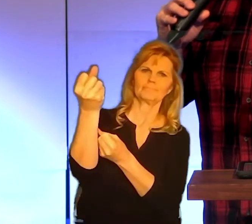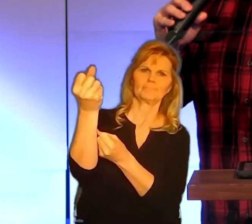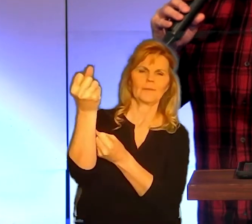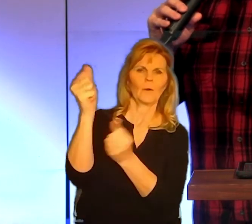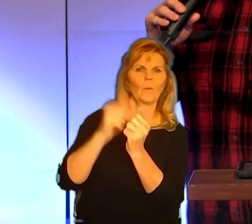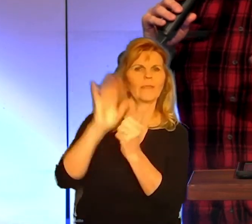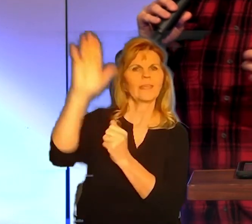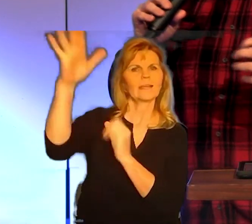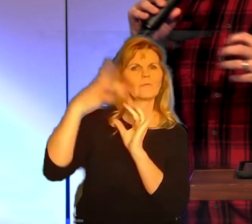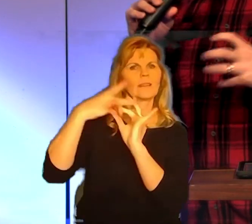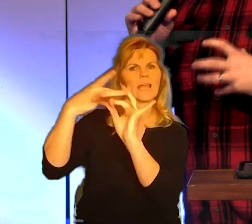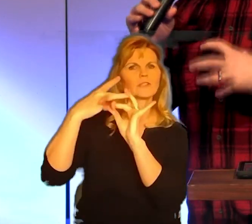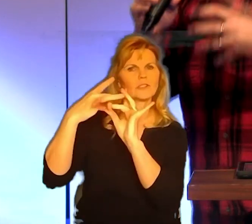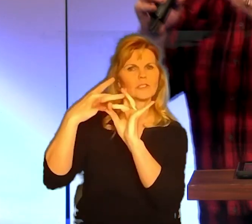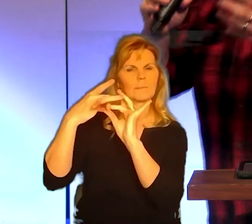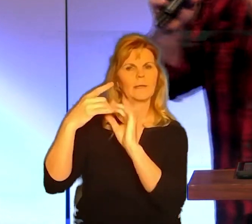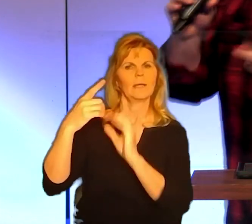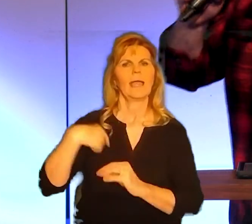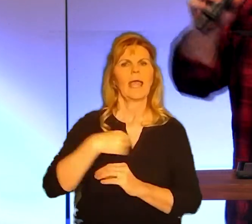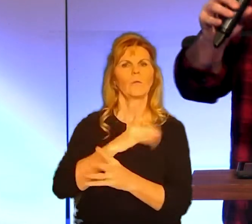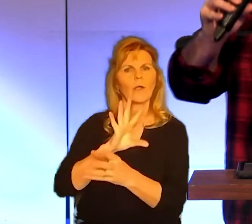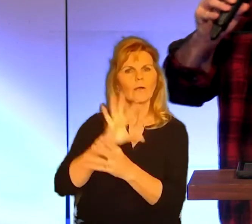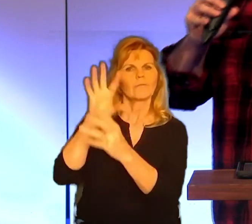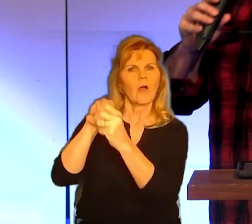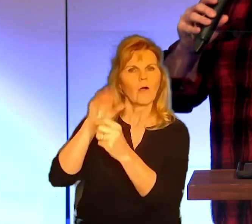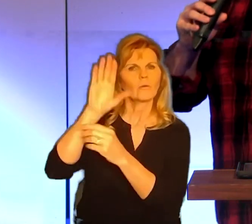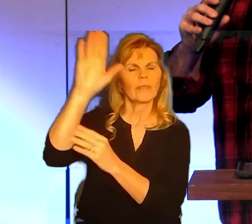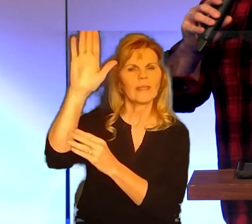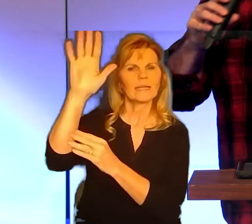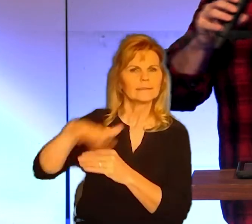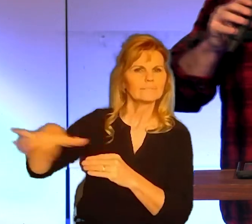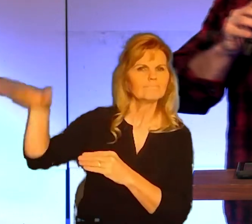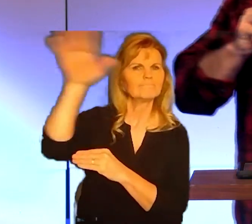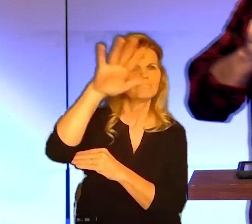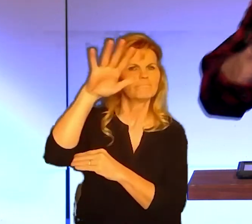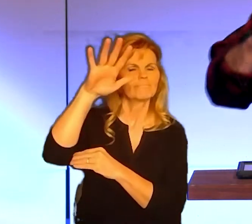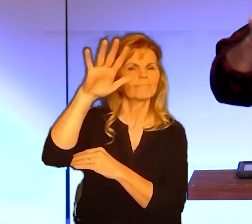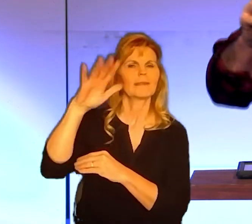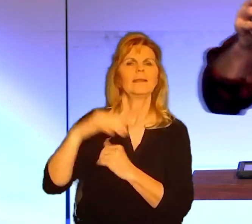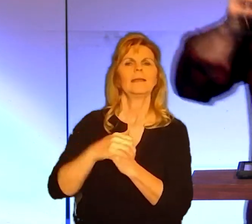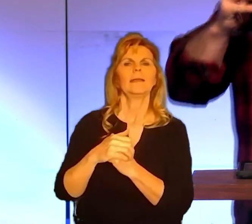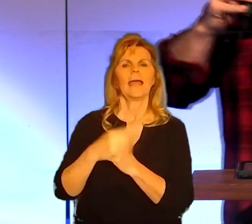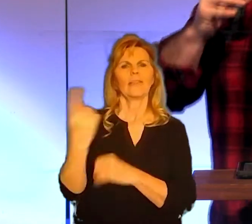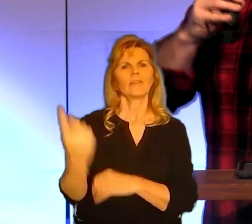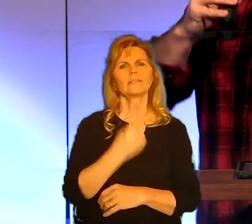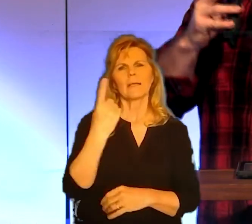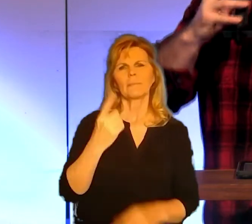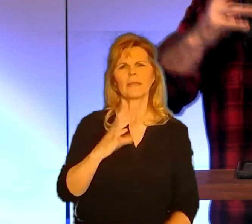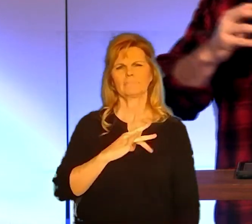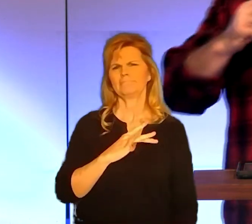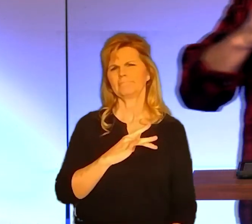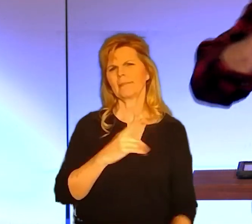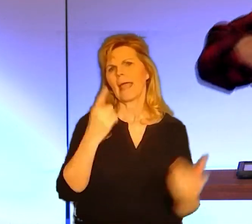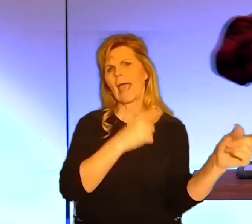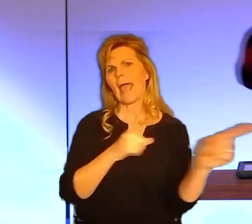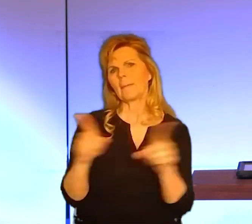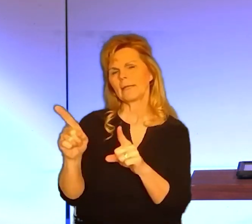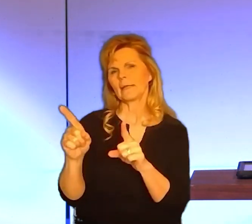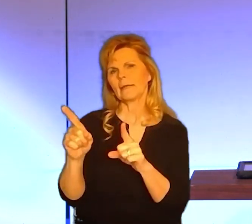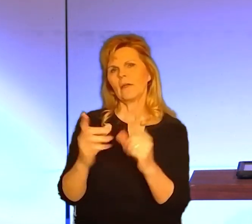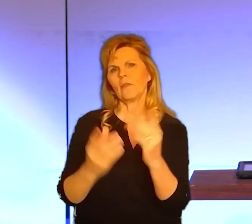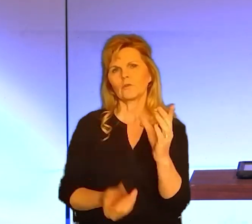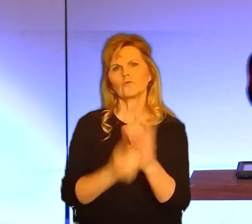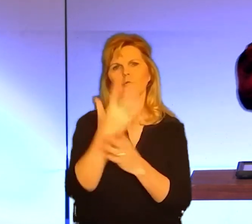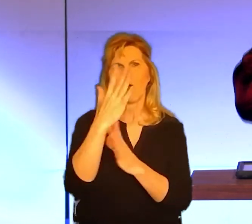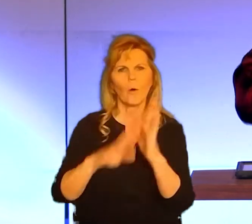relationship with him and we're engaged in his kingdom. And there's something supernaturally taking place. There's this